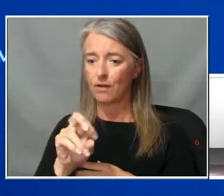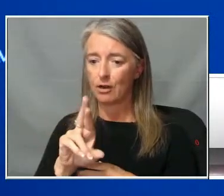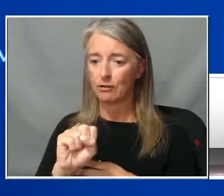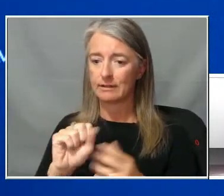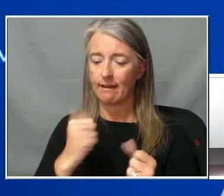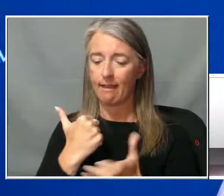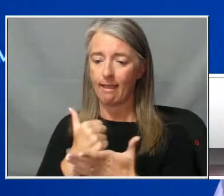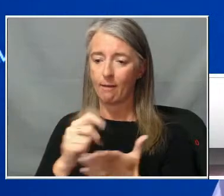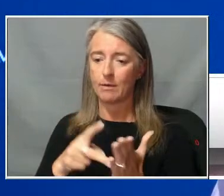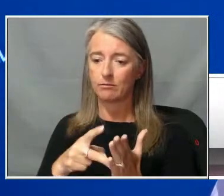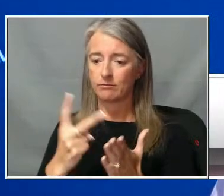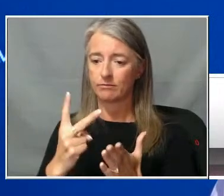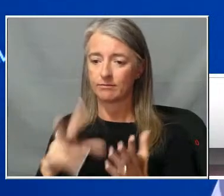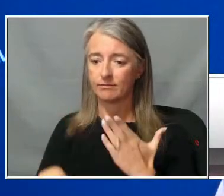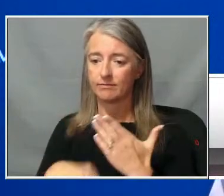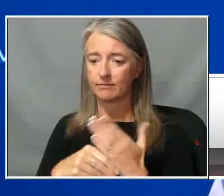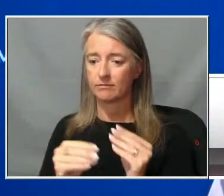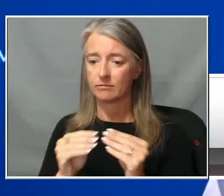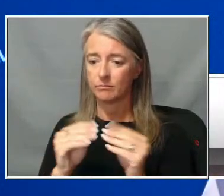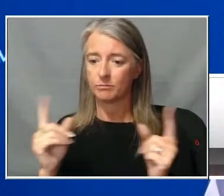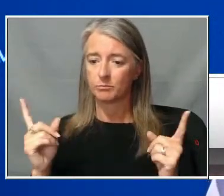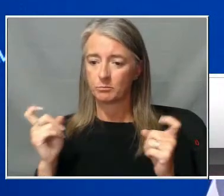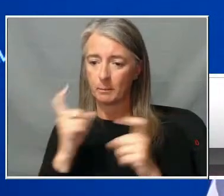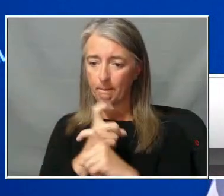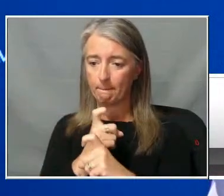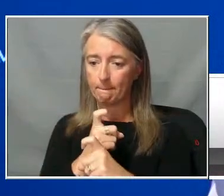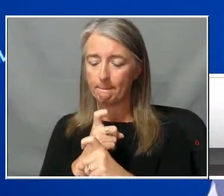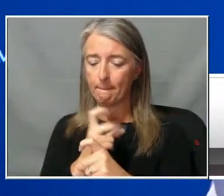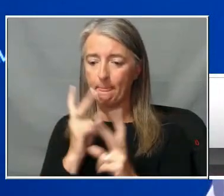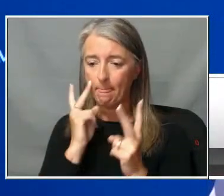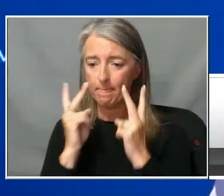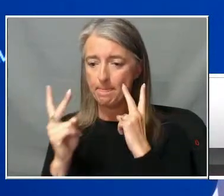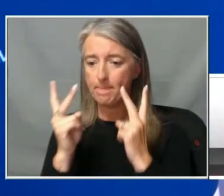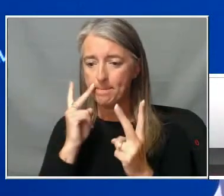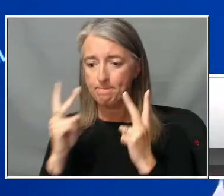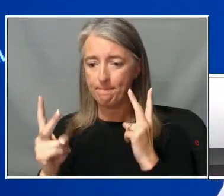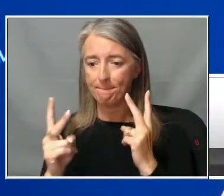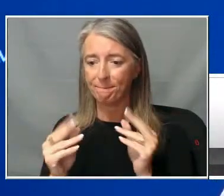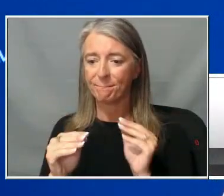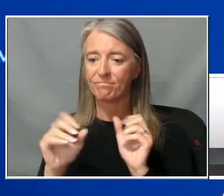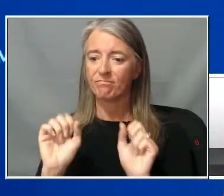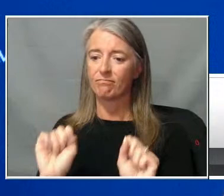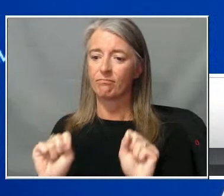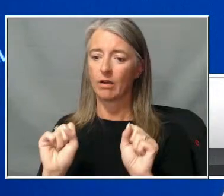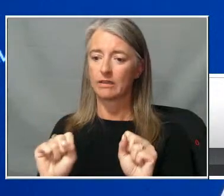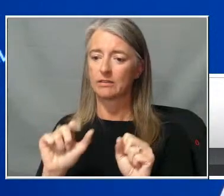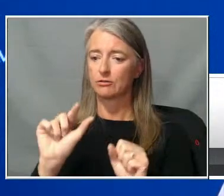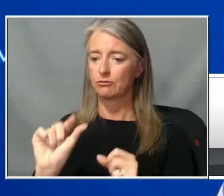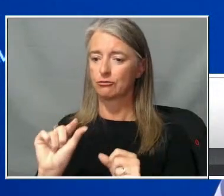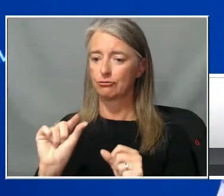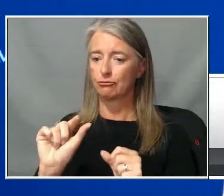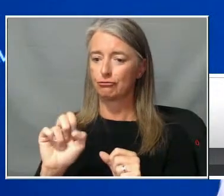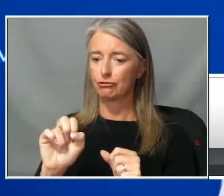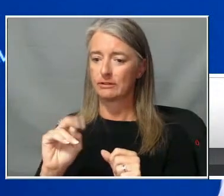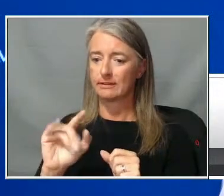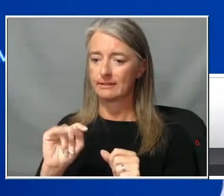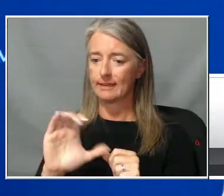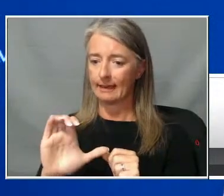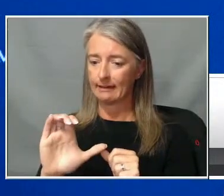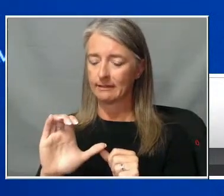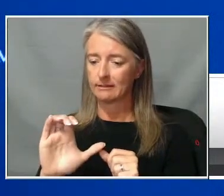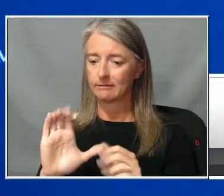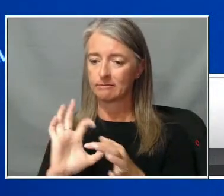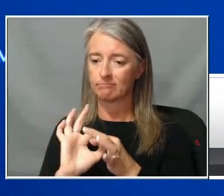In addition, to make it more complicated, they saw that there was possibly a genetic component as well.